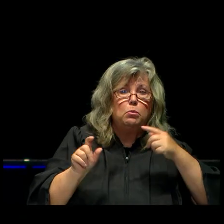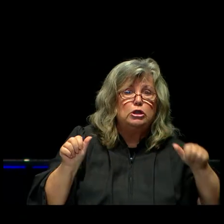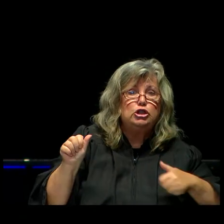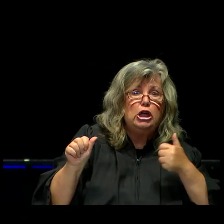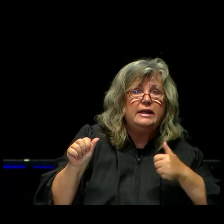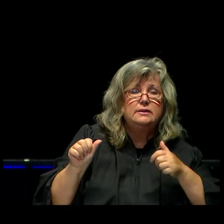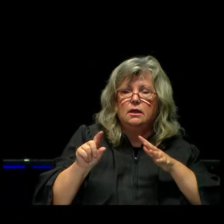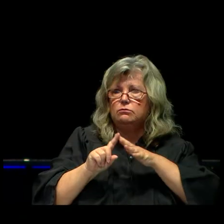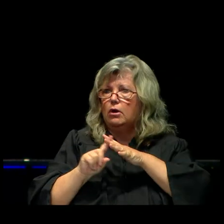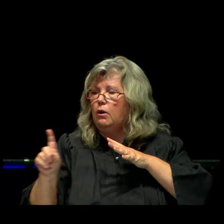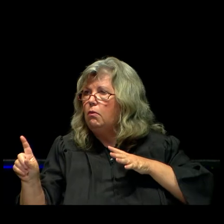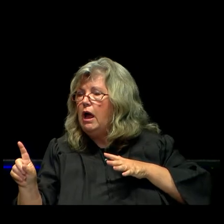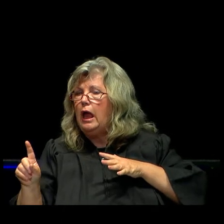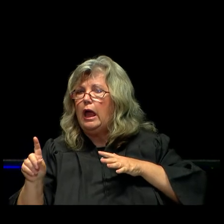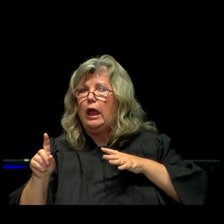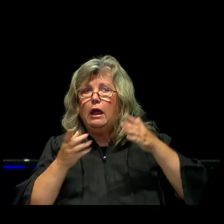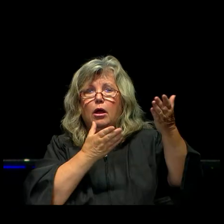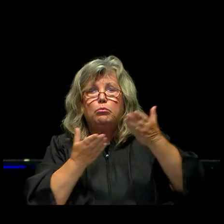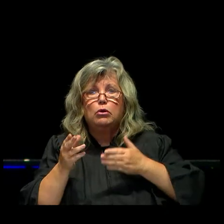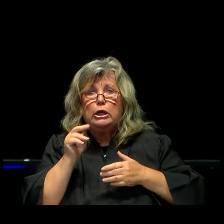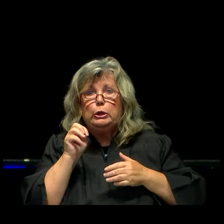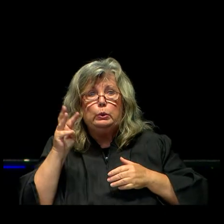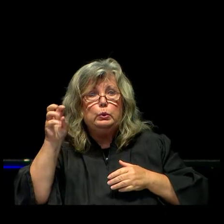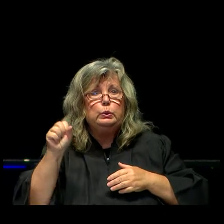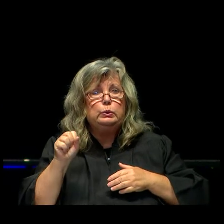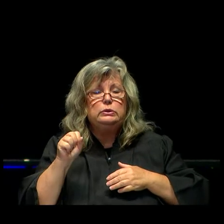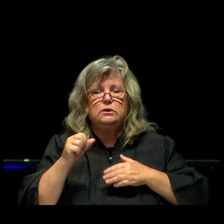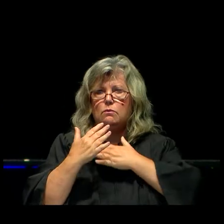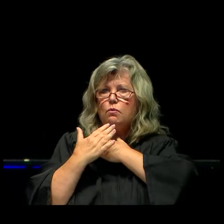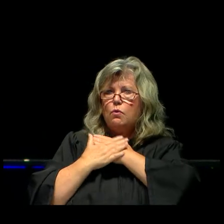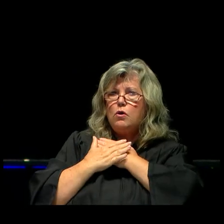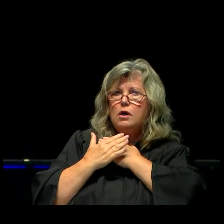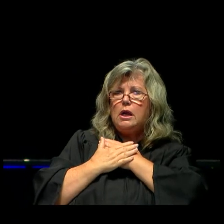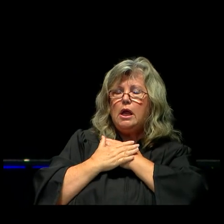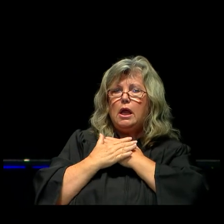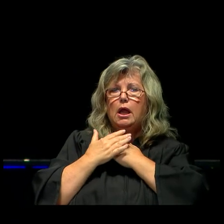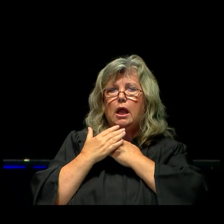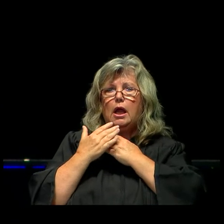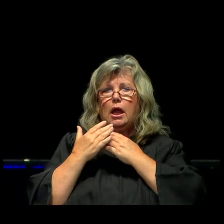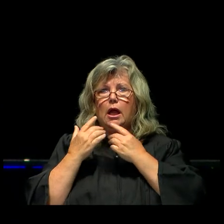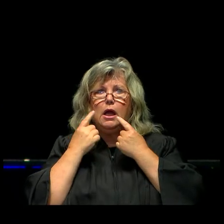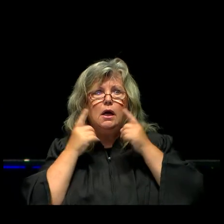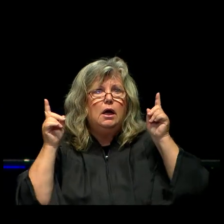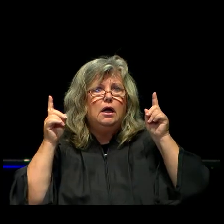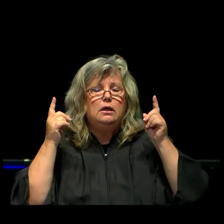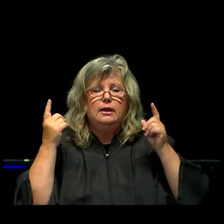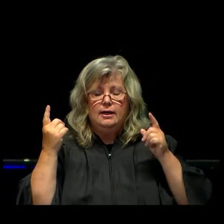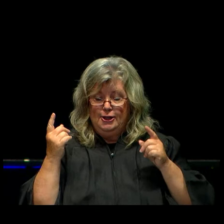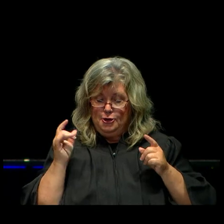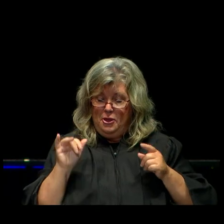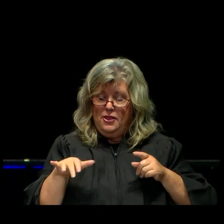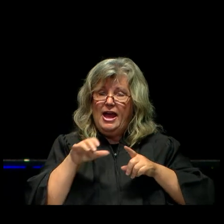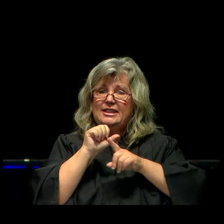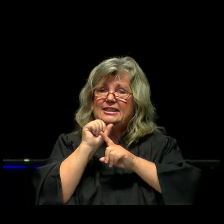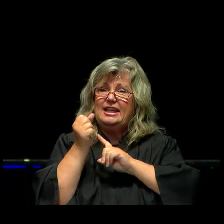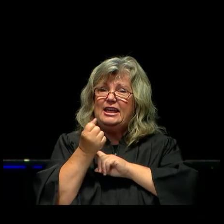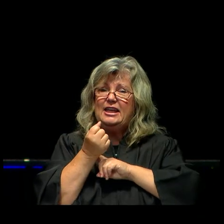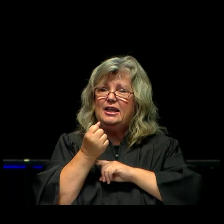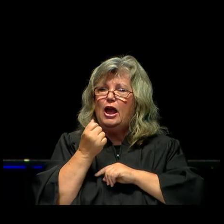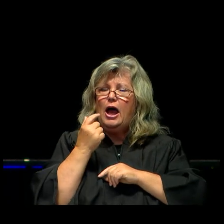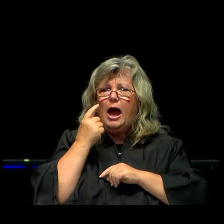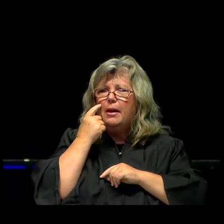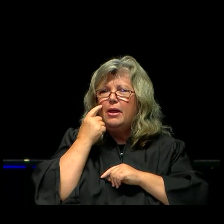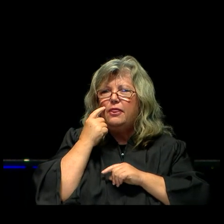fleeing? Are they bringing news, a warning? So in this scene, I'm not thinking of